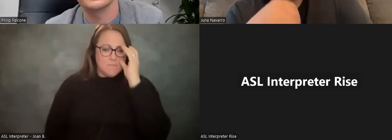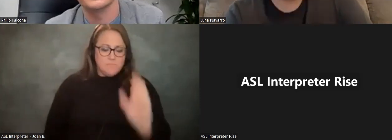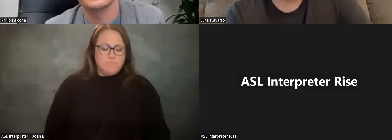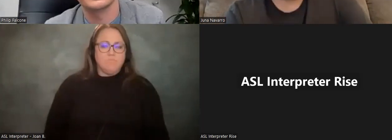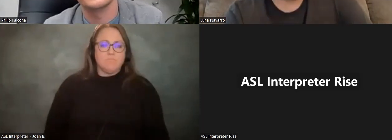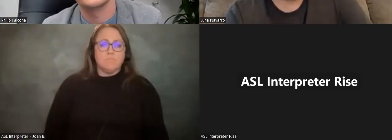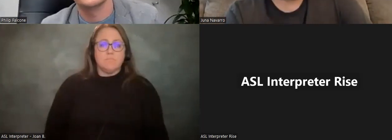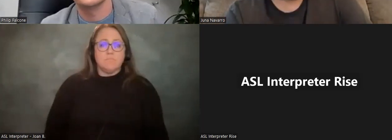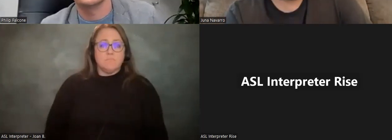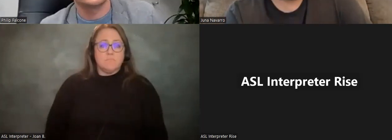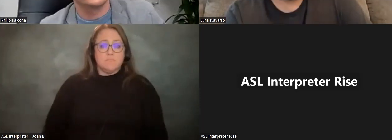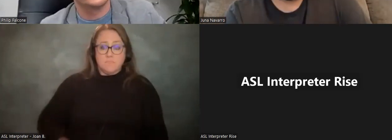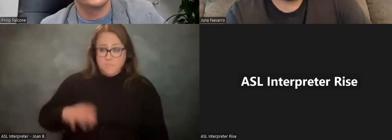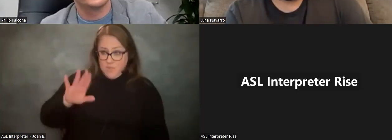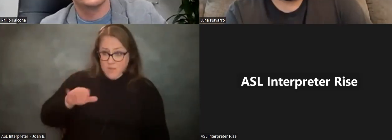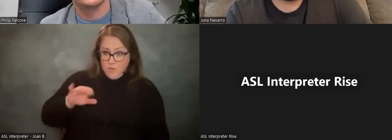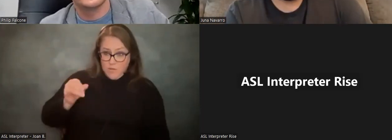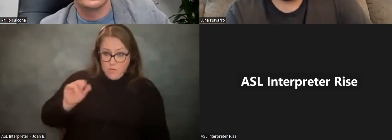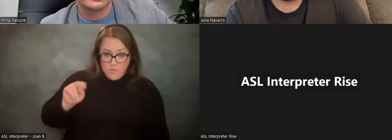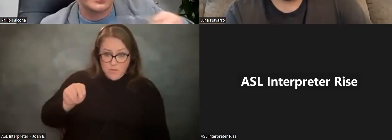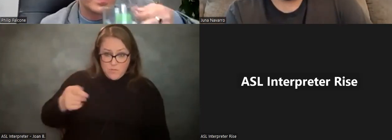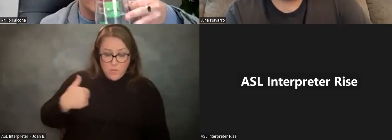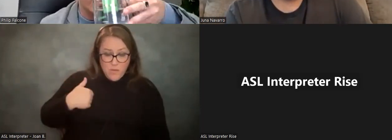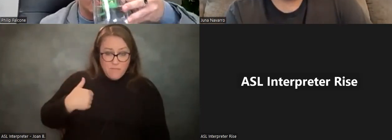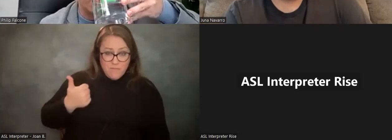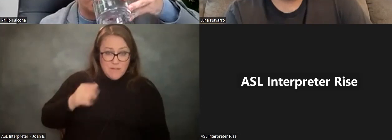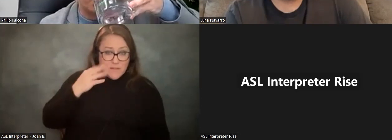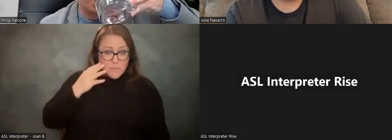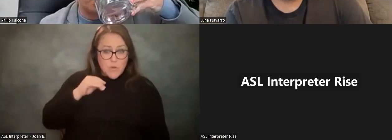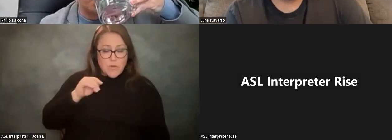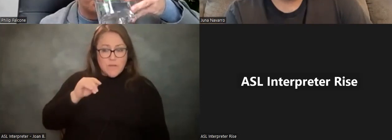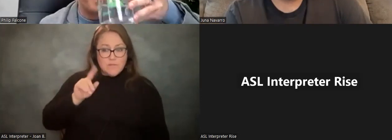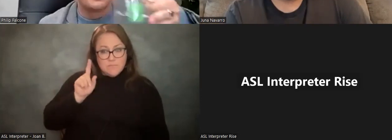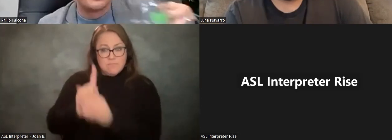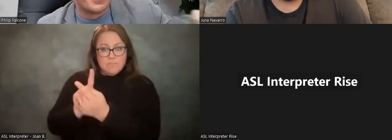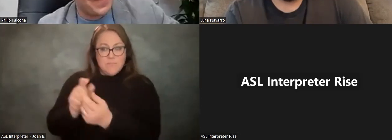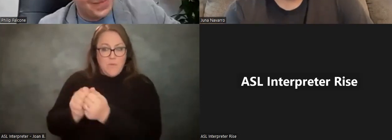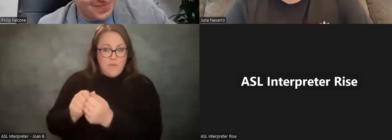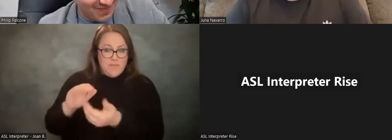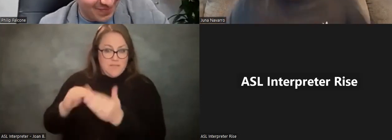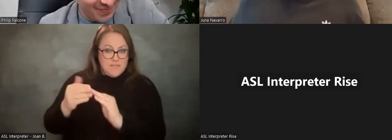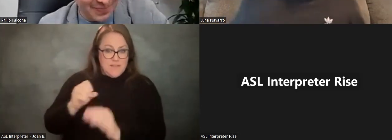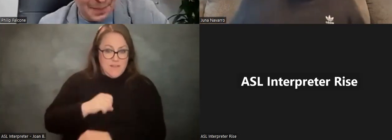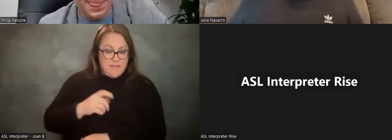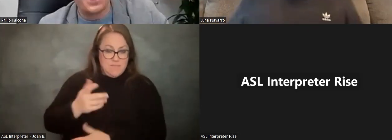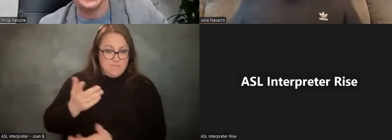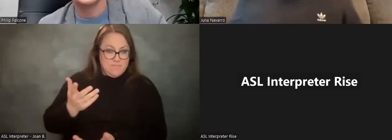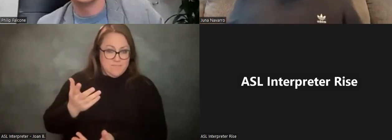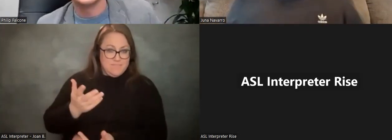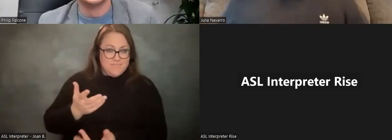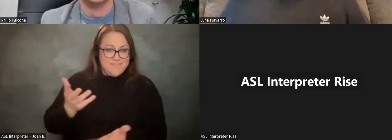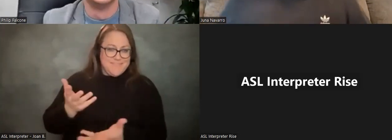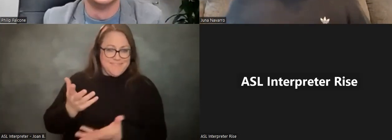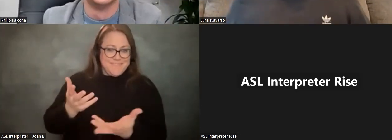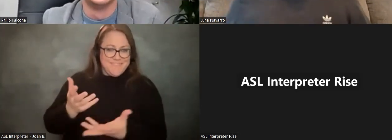Juan, do you have any experience with approaching city officials aside from Philip? Not sure who approached who though,